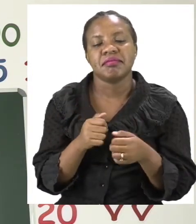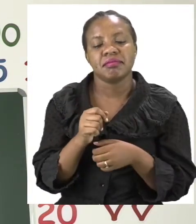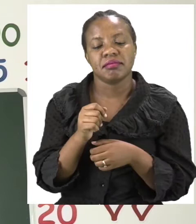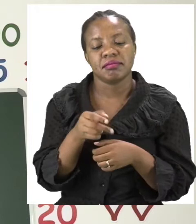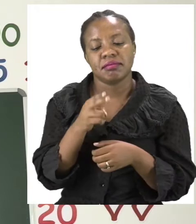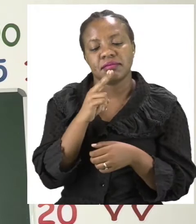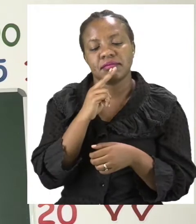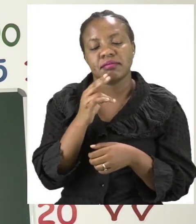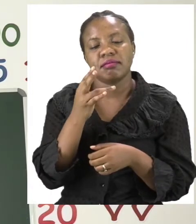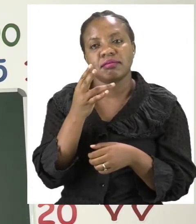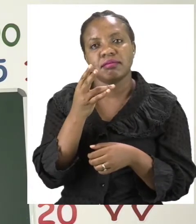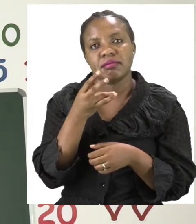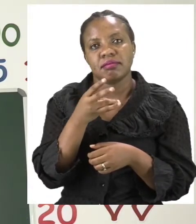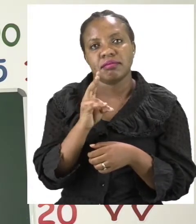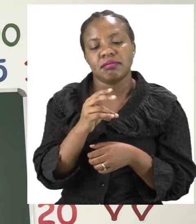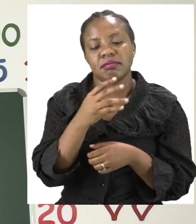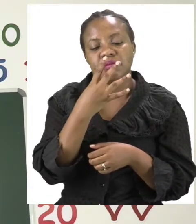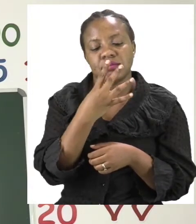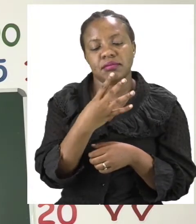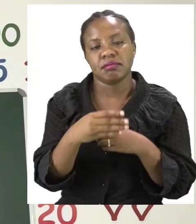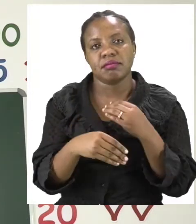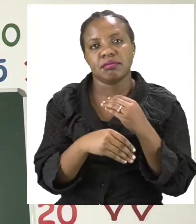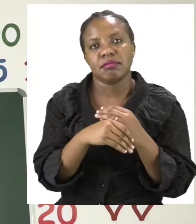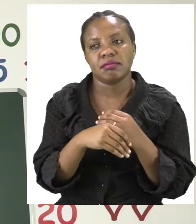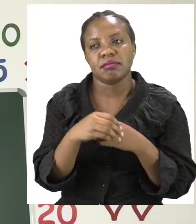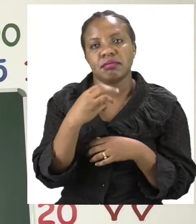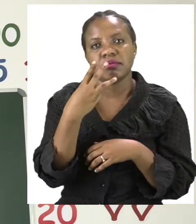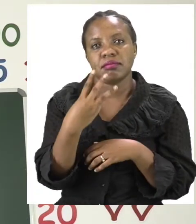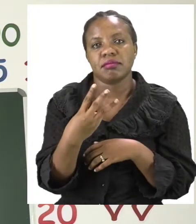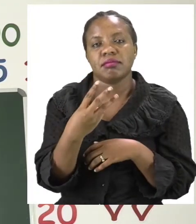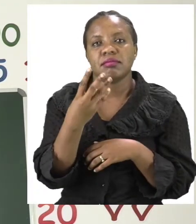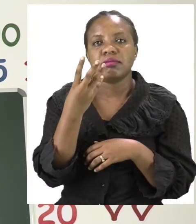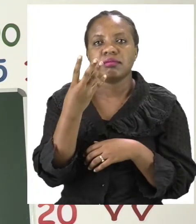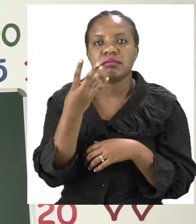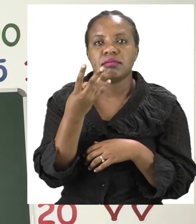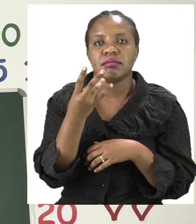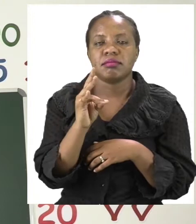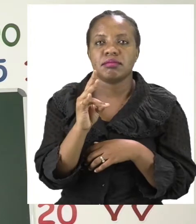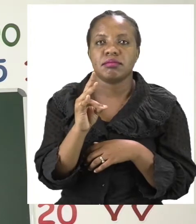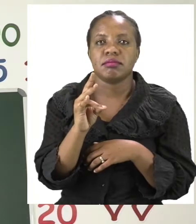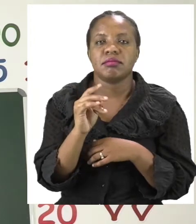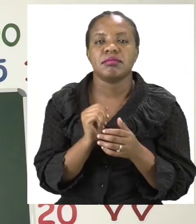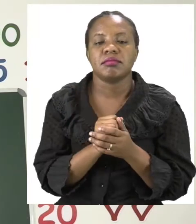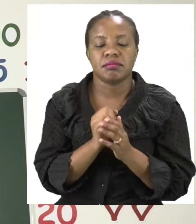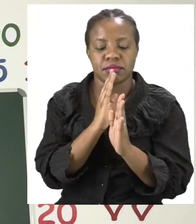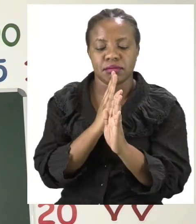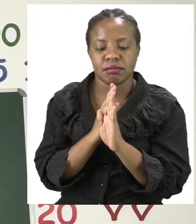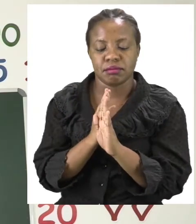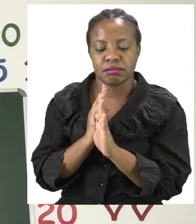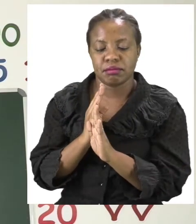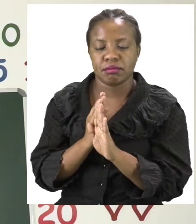7. Then we write our 7 in the equals box and underneath our